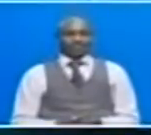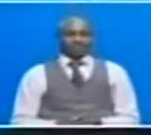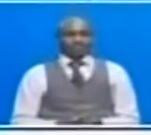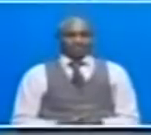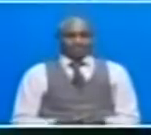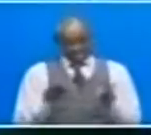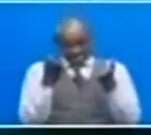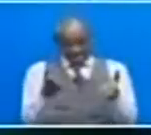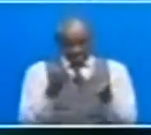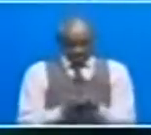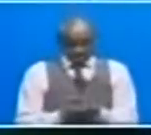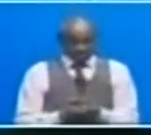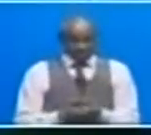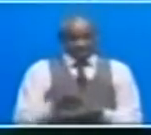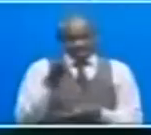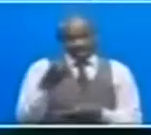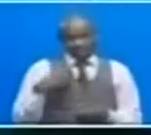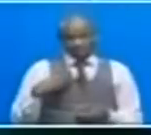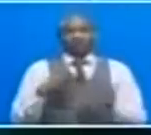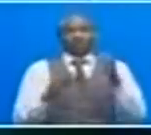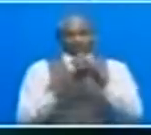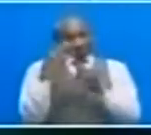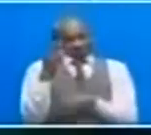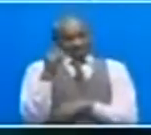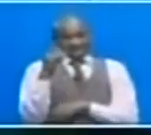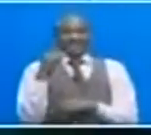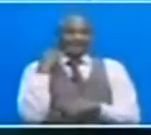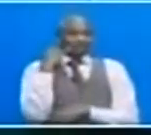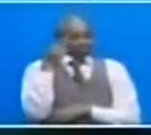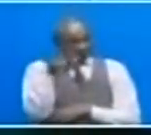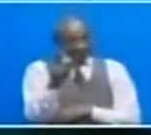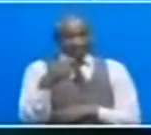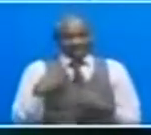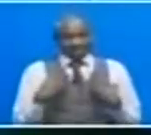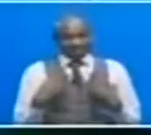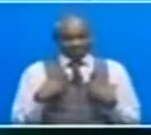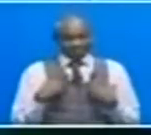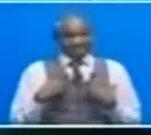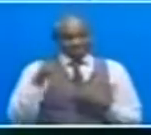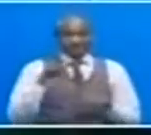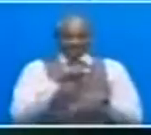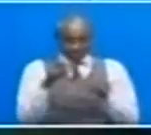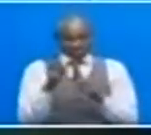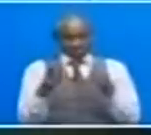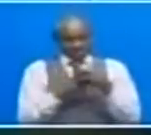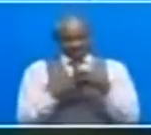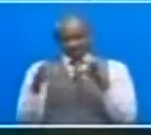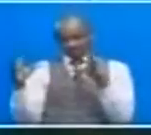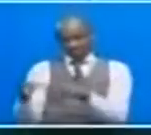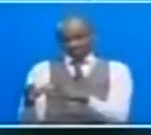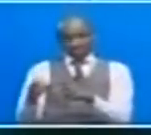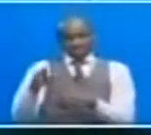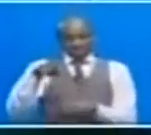And switching gears now, Dallas Sevens winner Stopfry Nakuru have been seeded top as the National Sevens Circuit